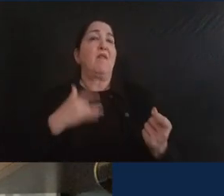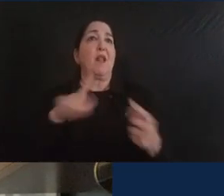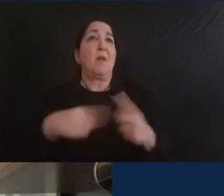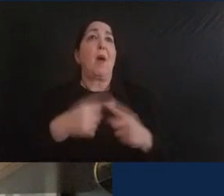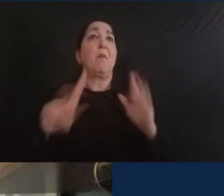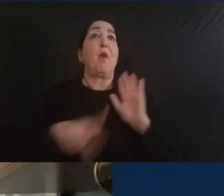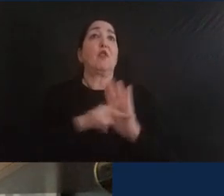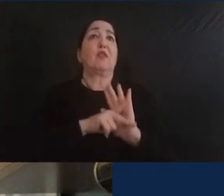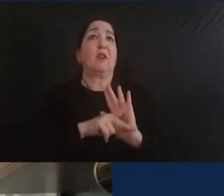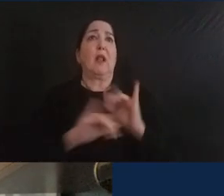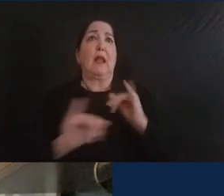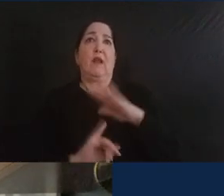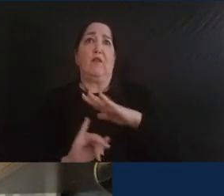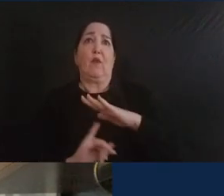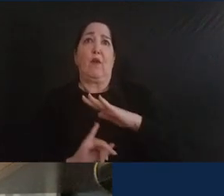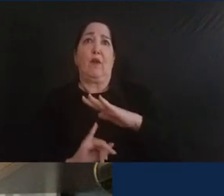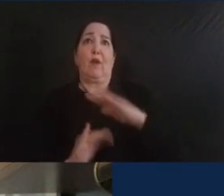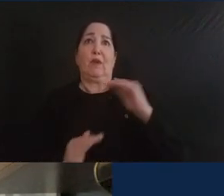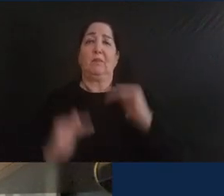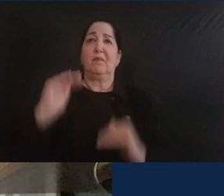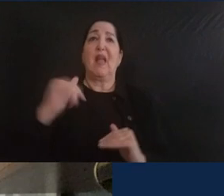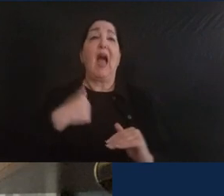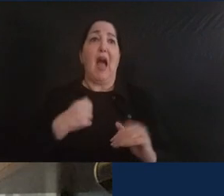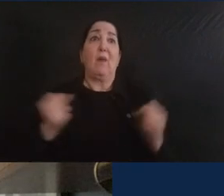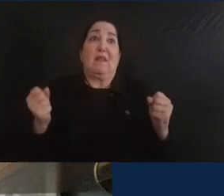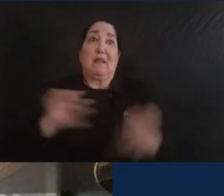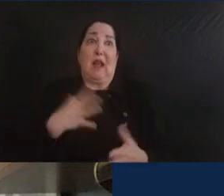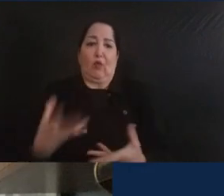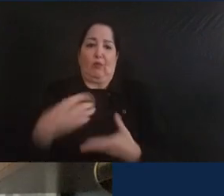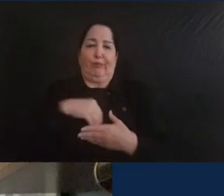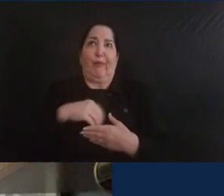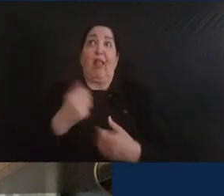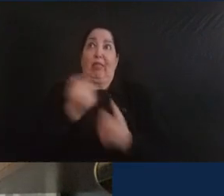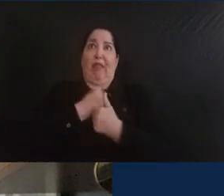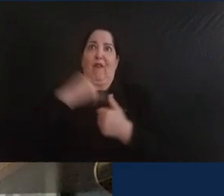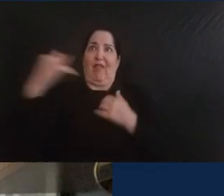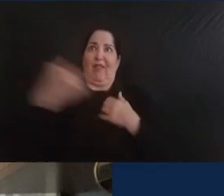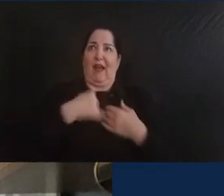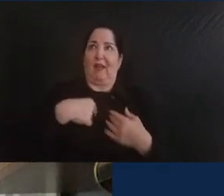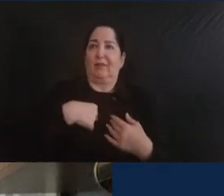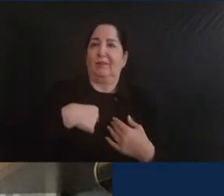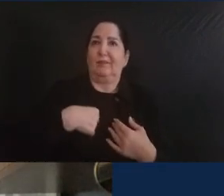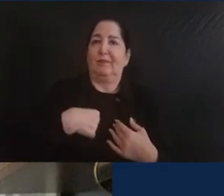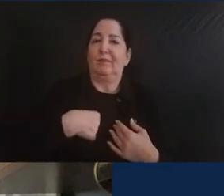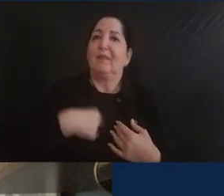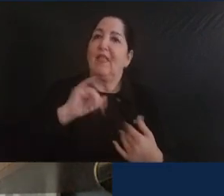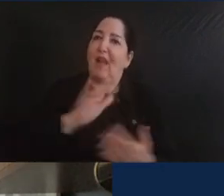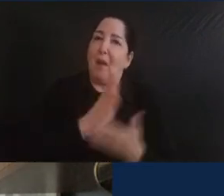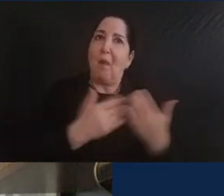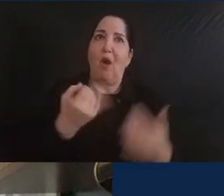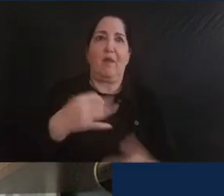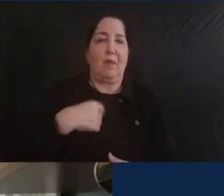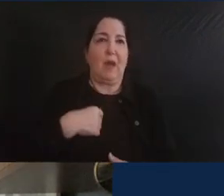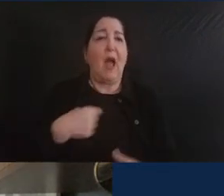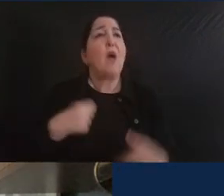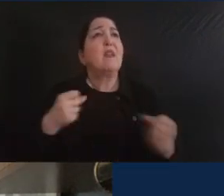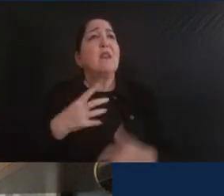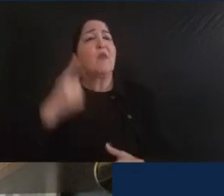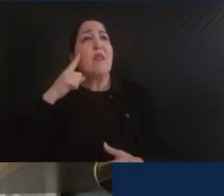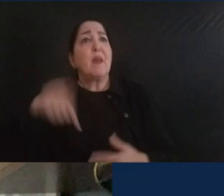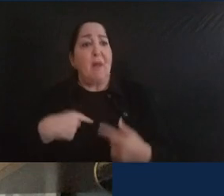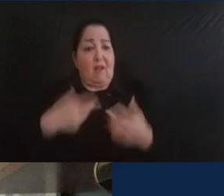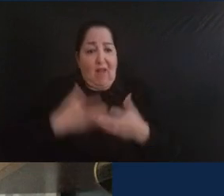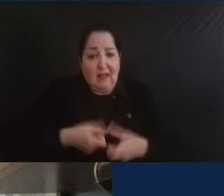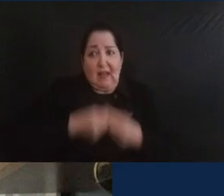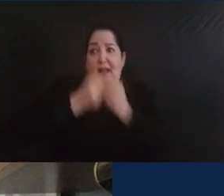personal inferiority. I was scared to love this part of me. I decided to think about what it could mean if